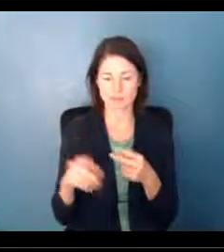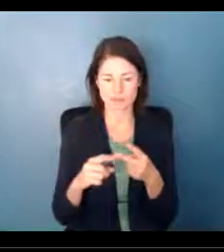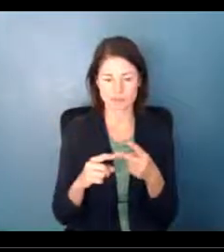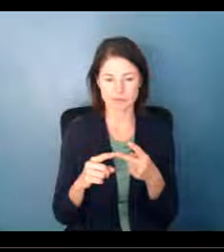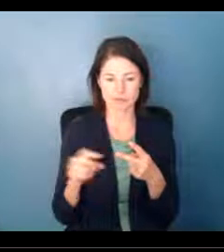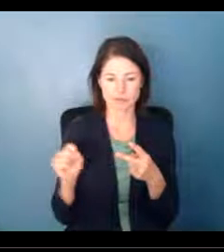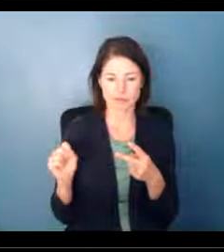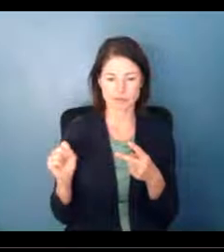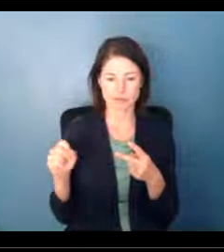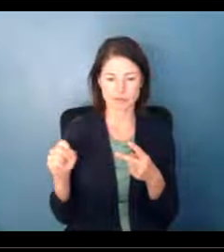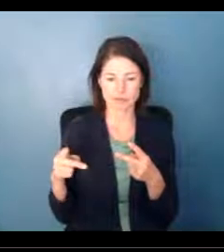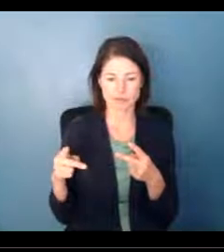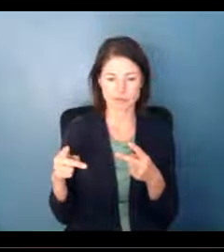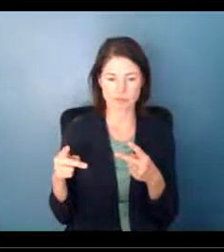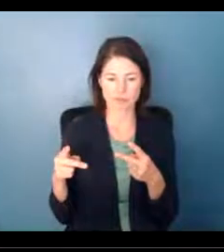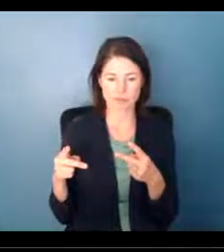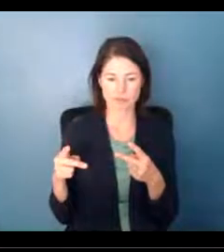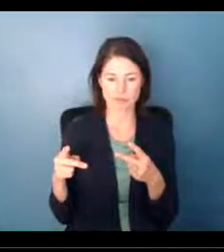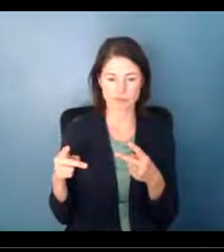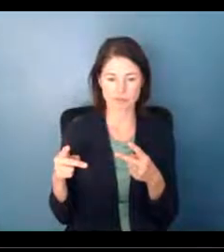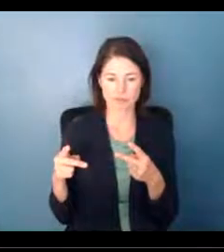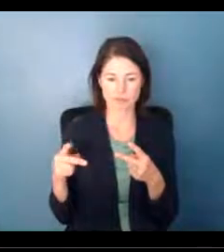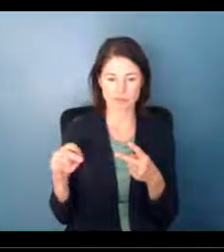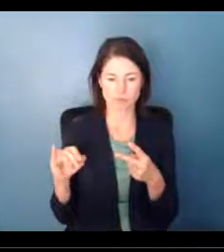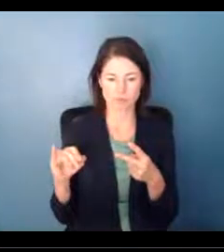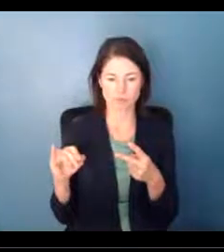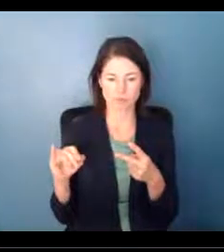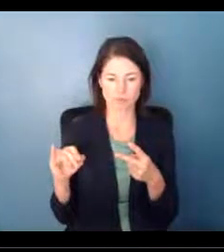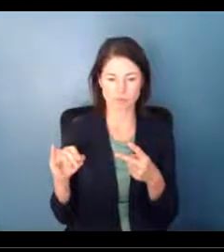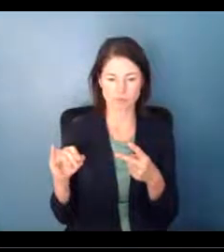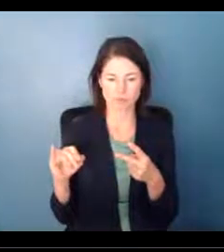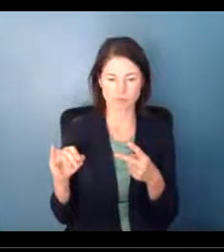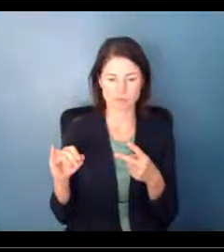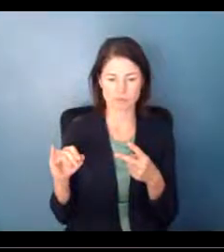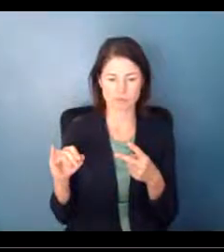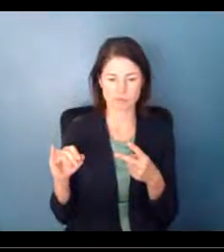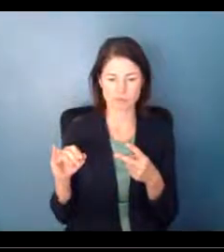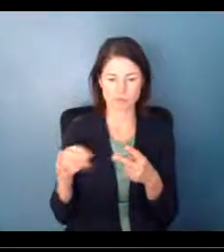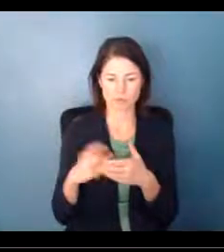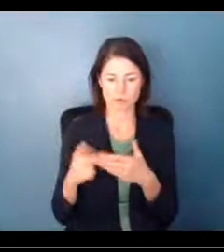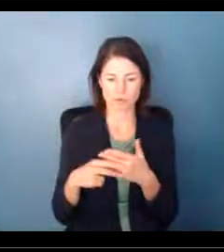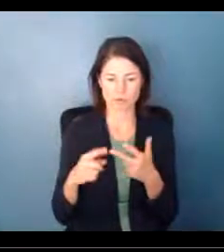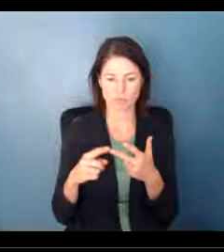SB1 programs and the federal programs. We've also applied this criteria